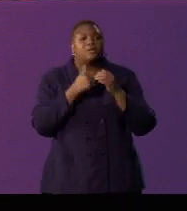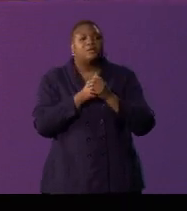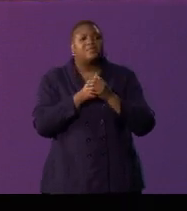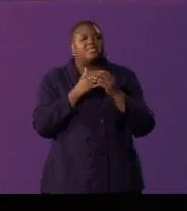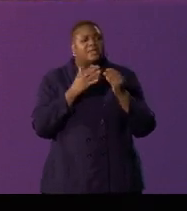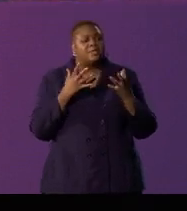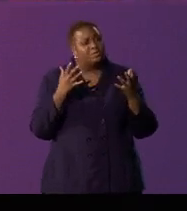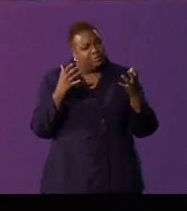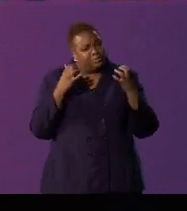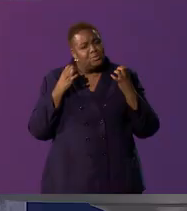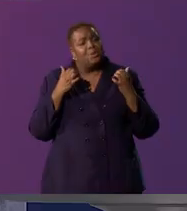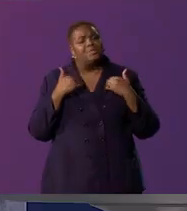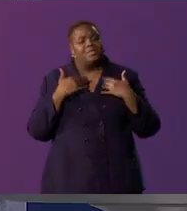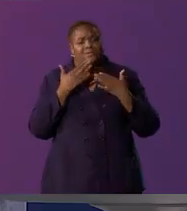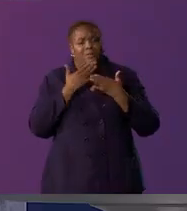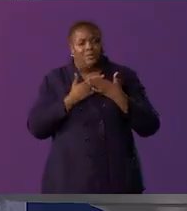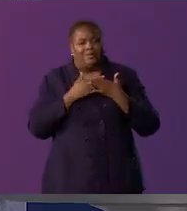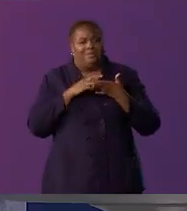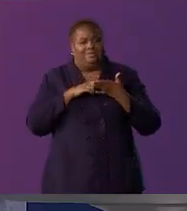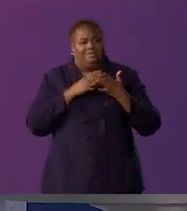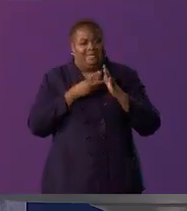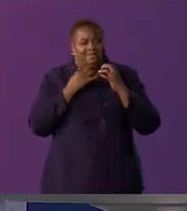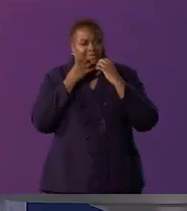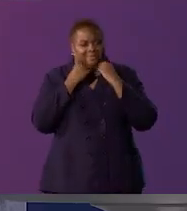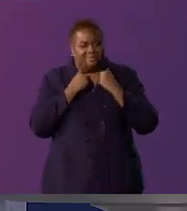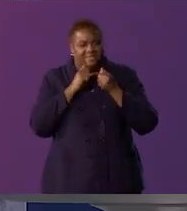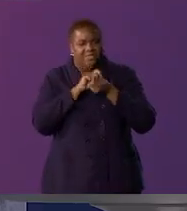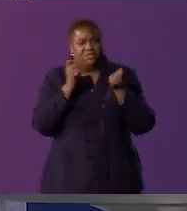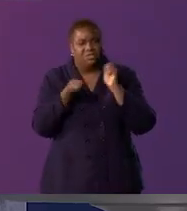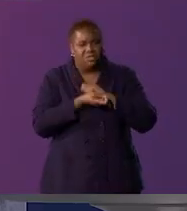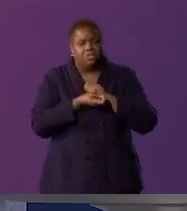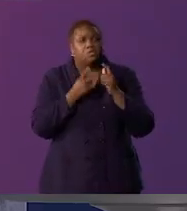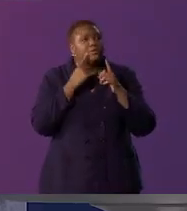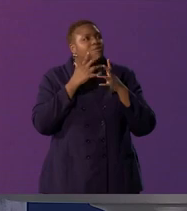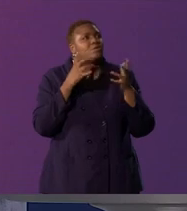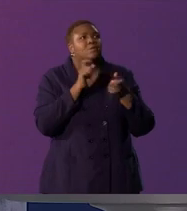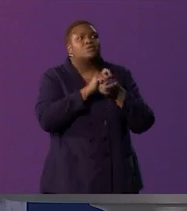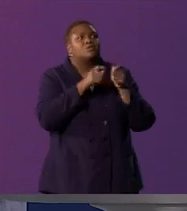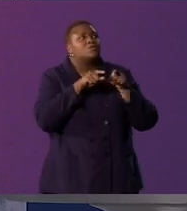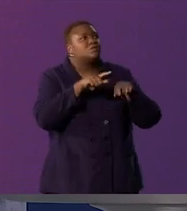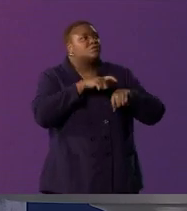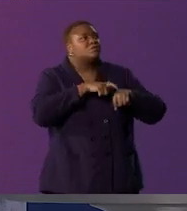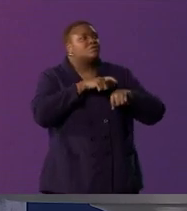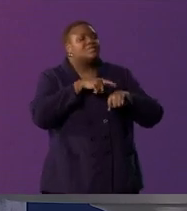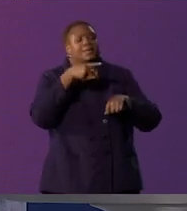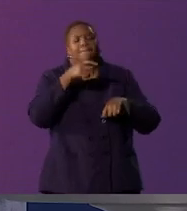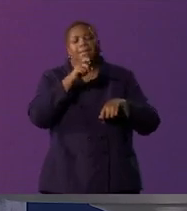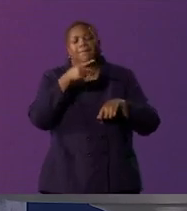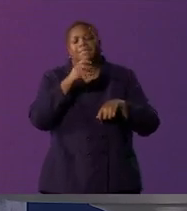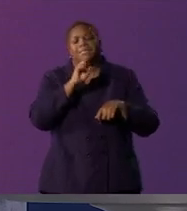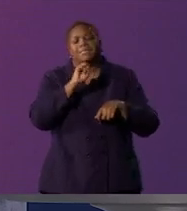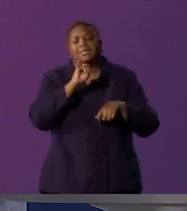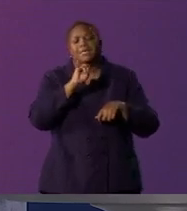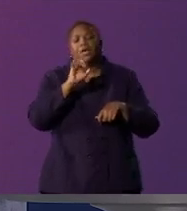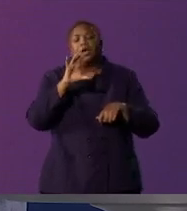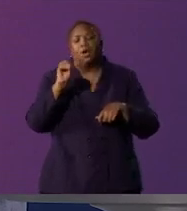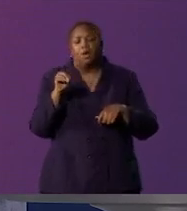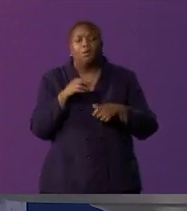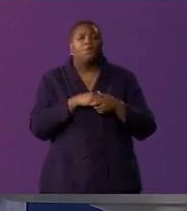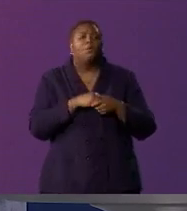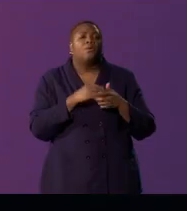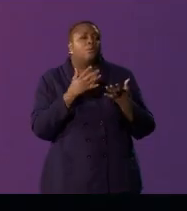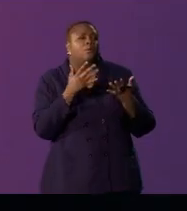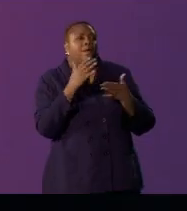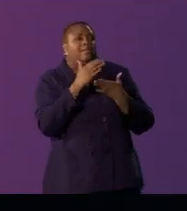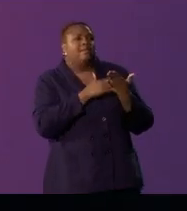who want to make meaningful changes in our organizations? You drove so much transformation in your time at PepsiCo. What